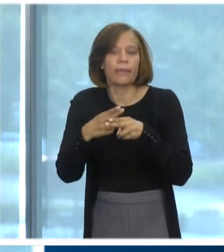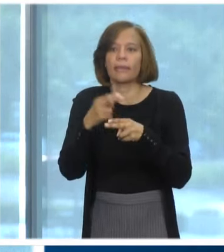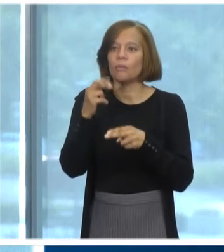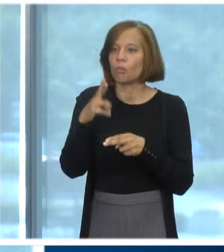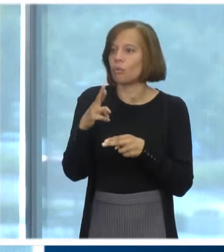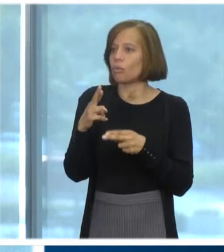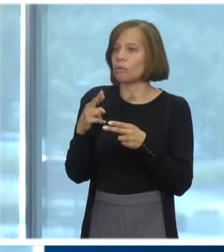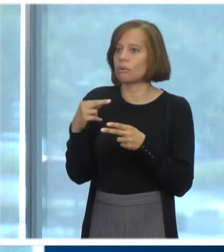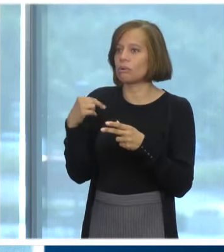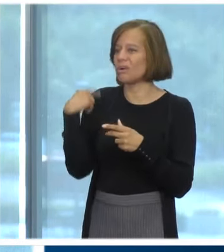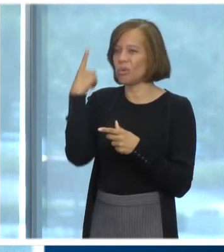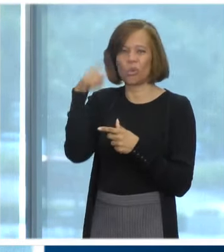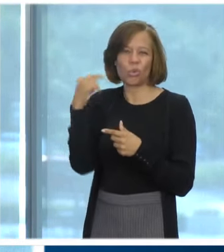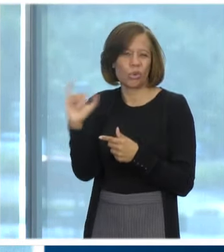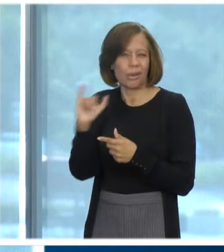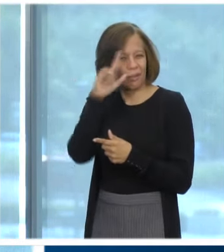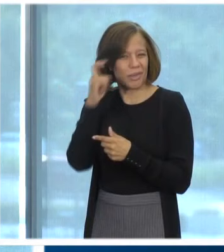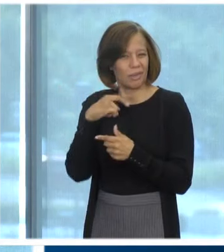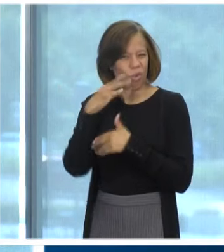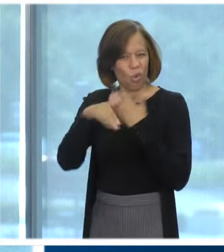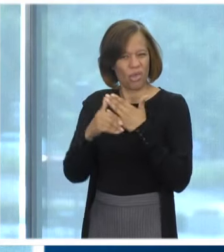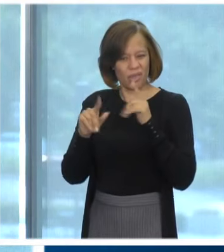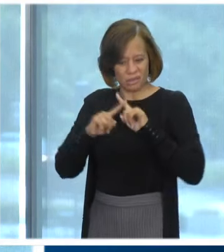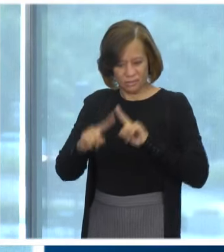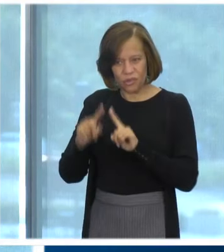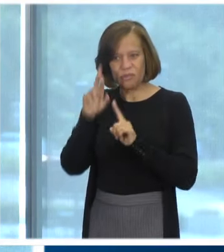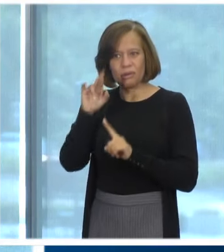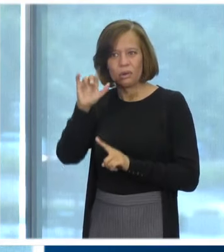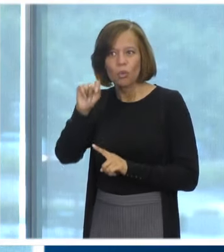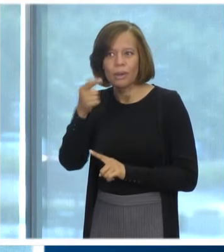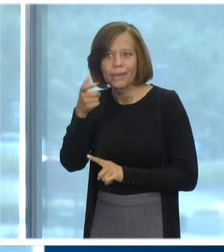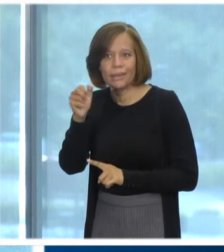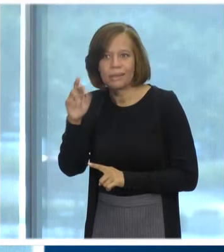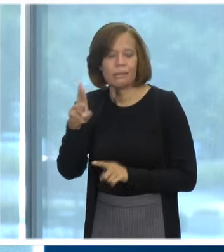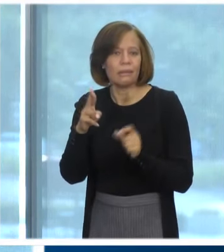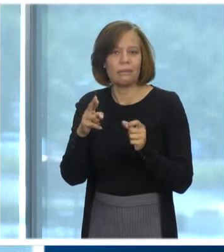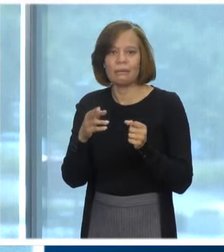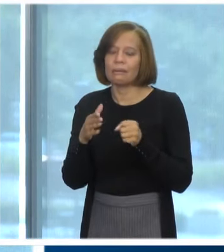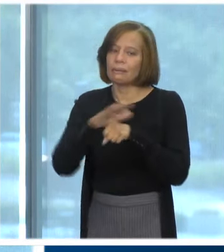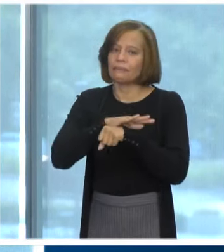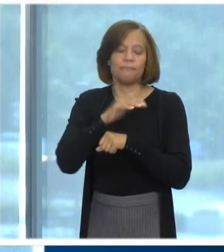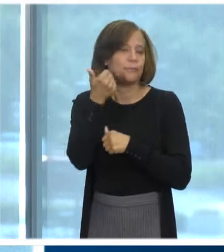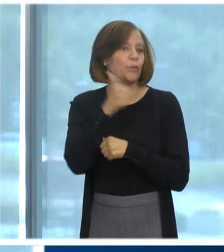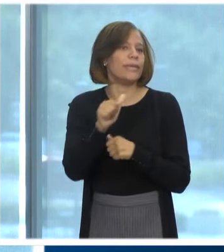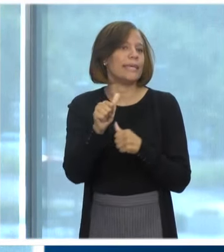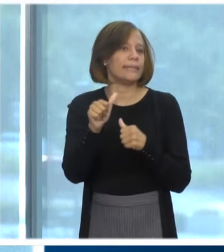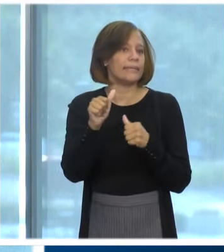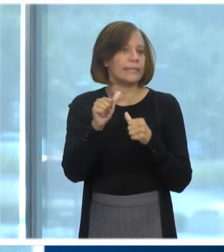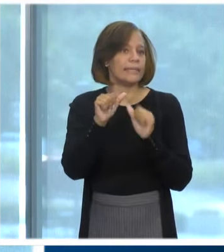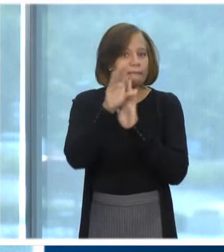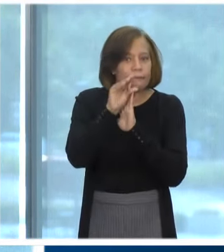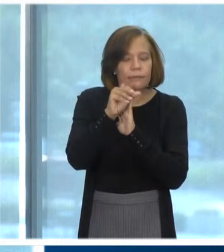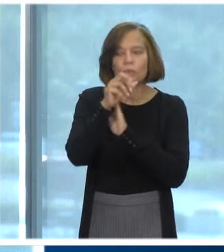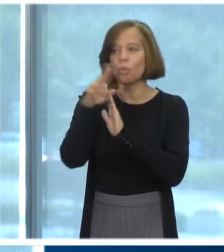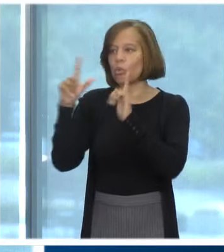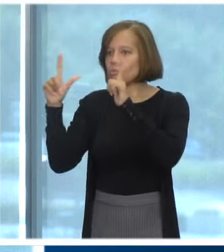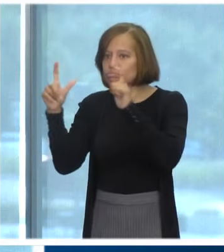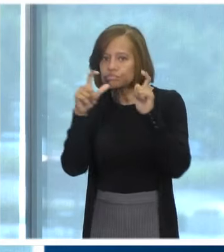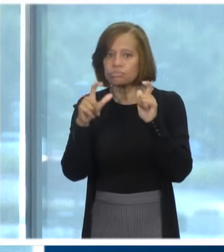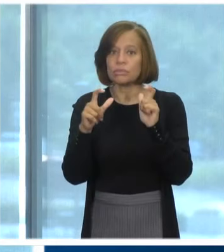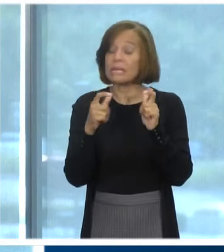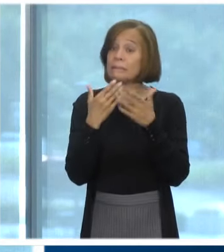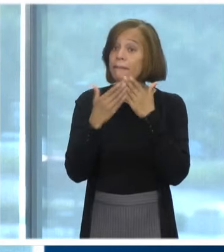we could use to identify the officer. What that also means is any videos or photos that were taken, even if the video or photo